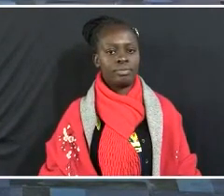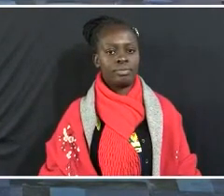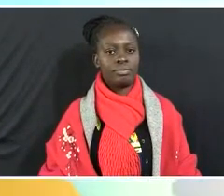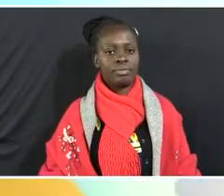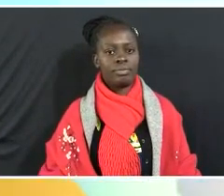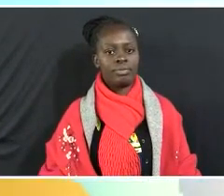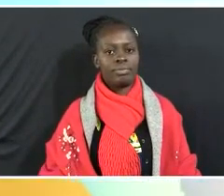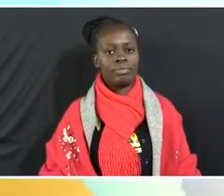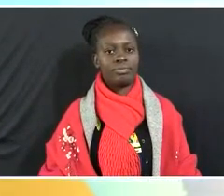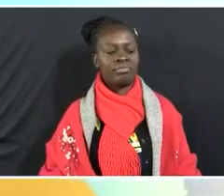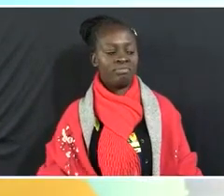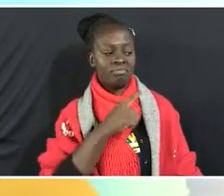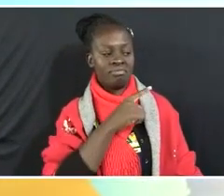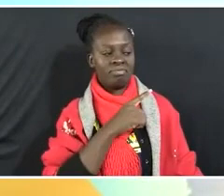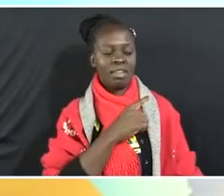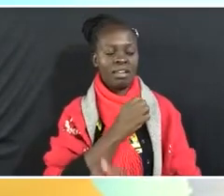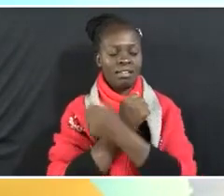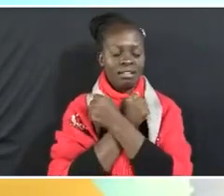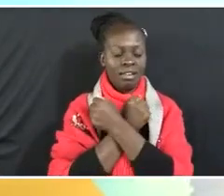I loved my dad.